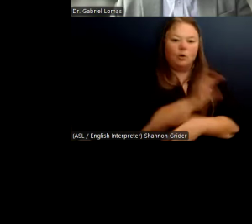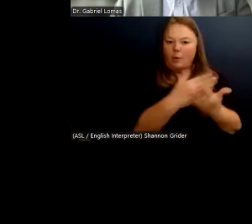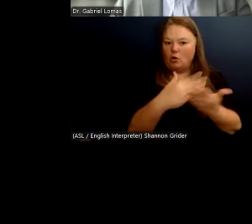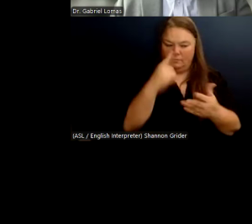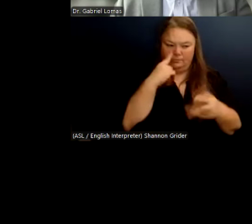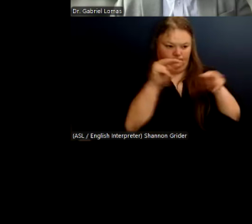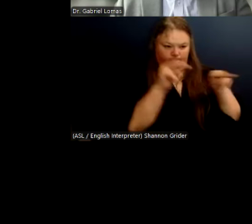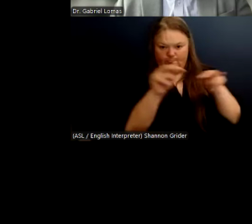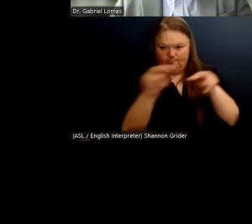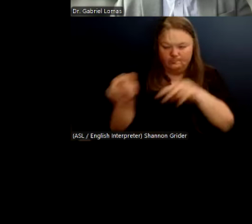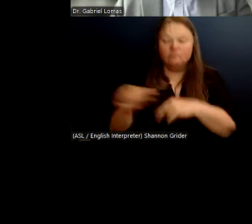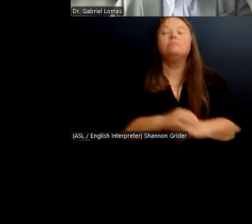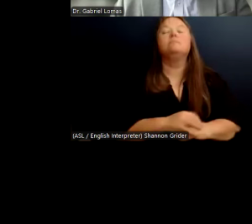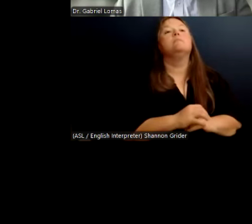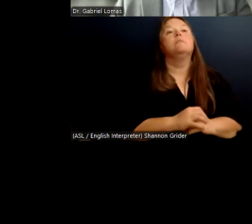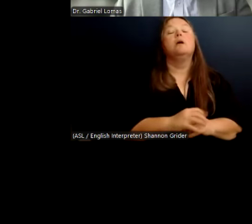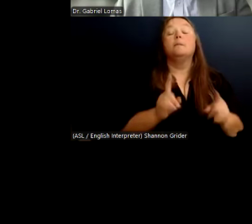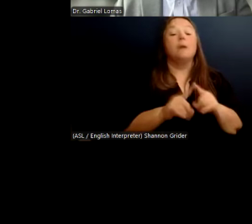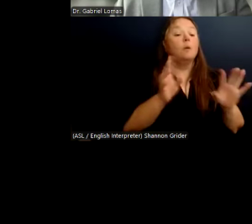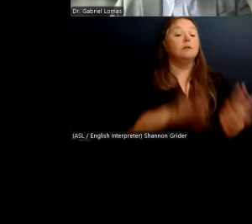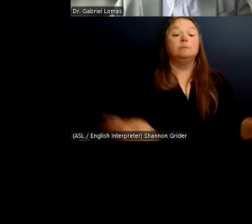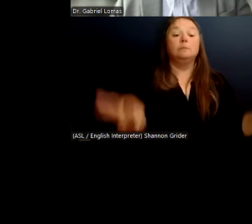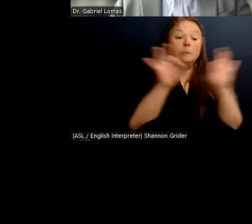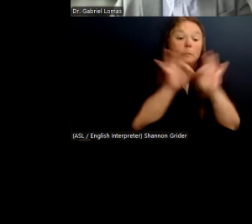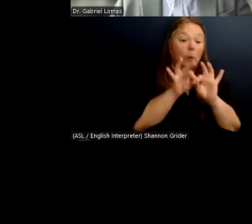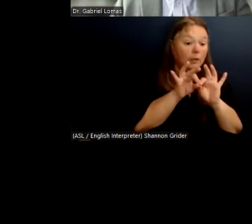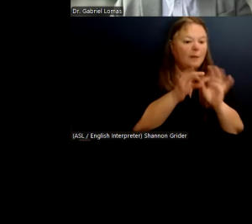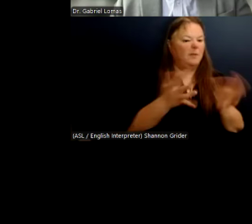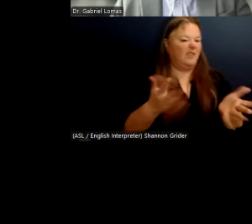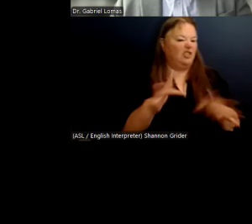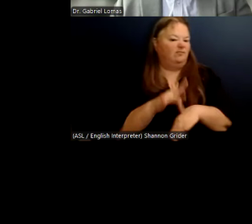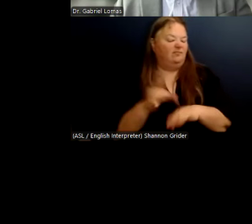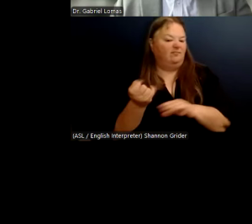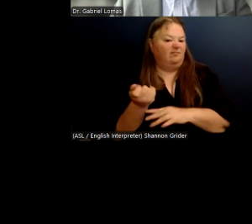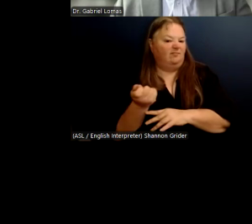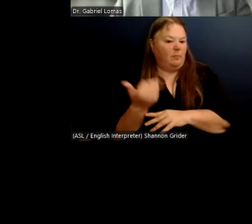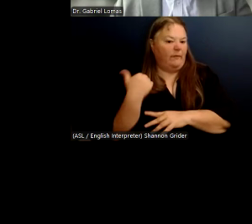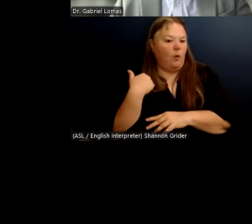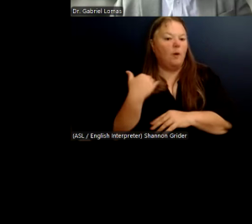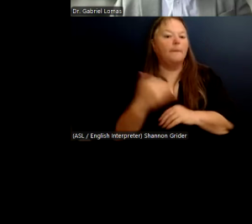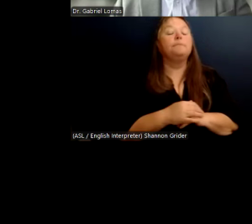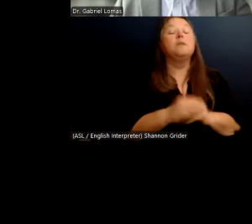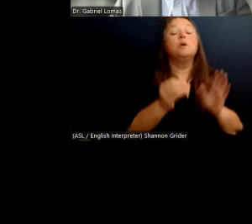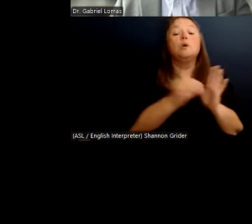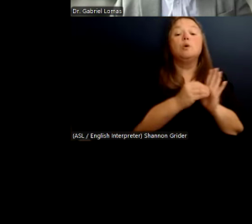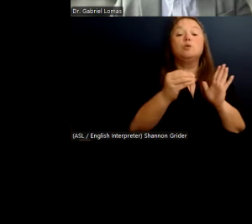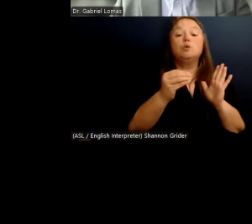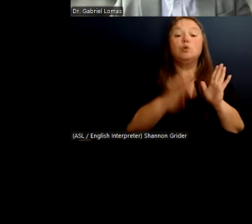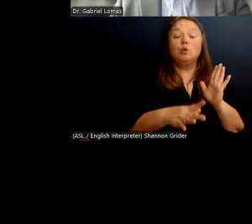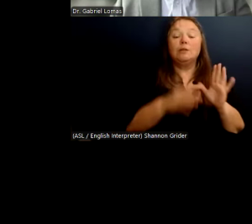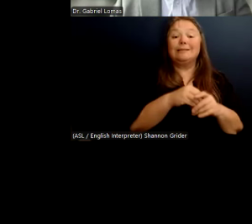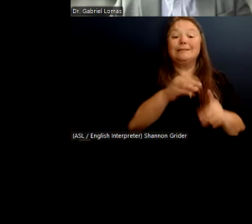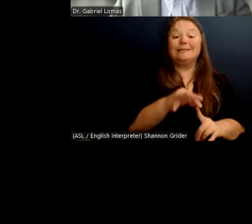of the things that is so important that we talked a little bit about, students that are in special